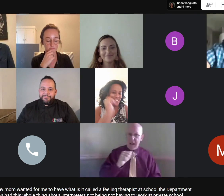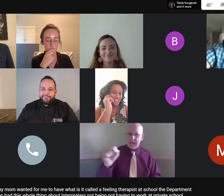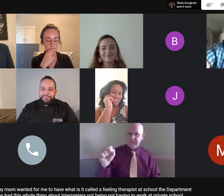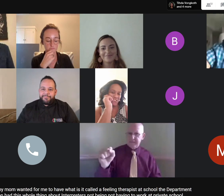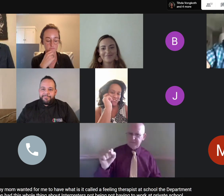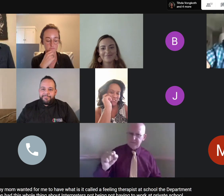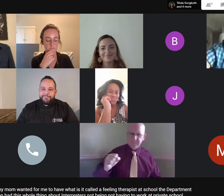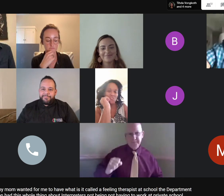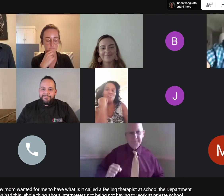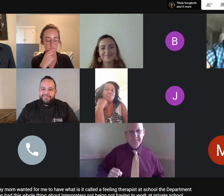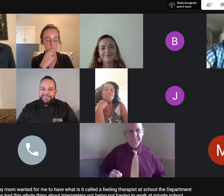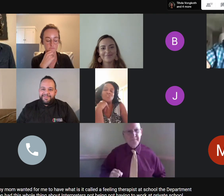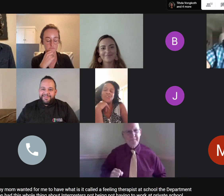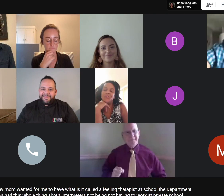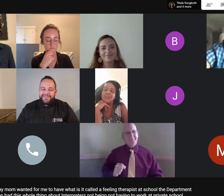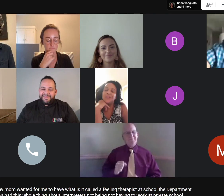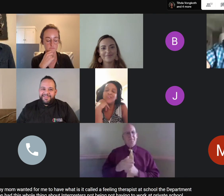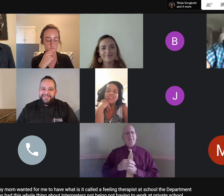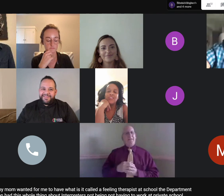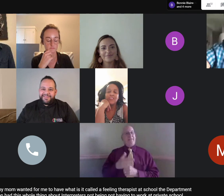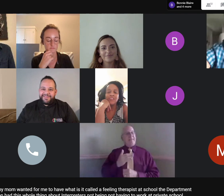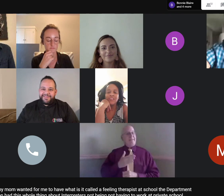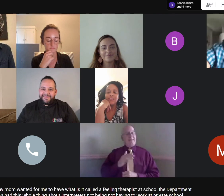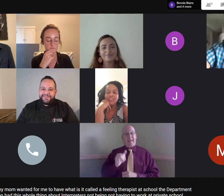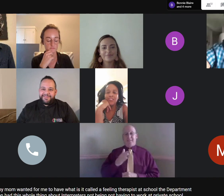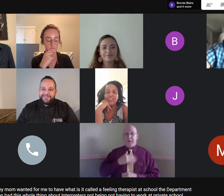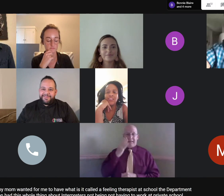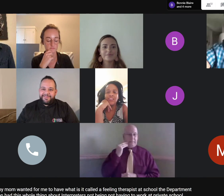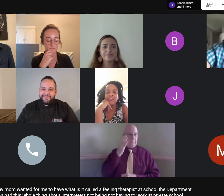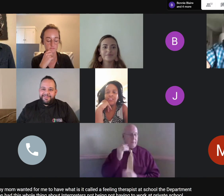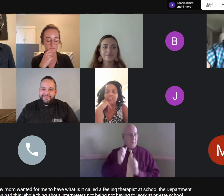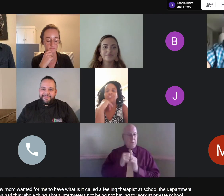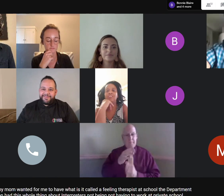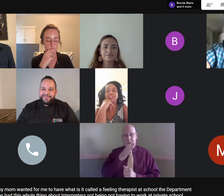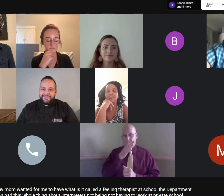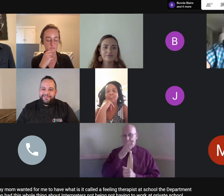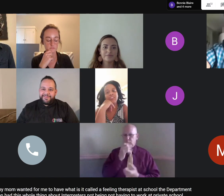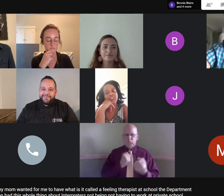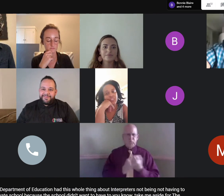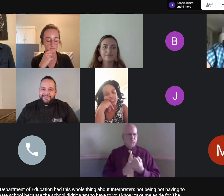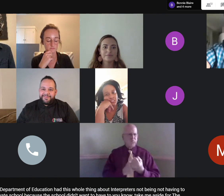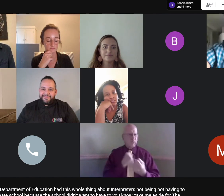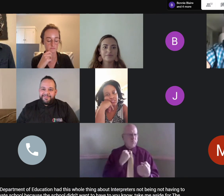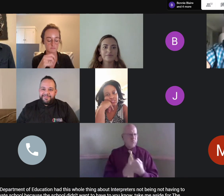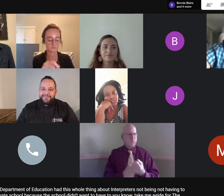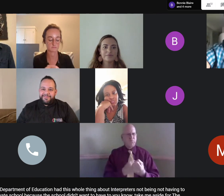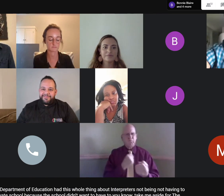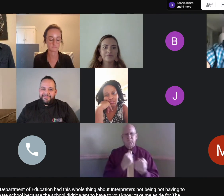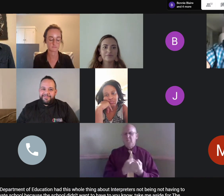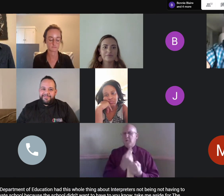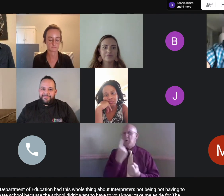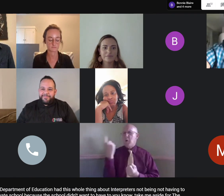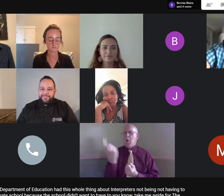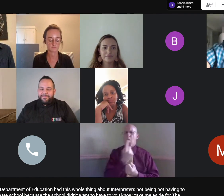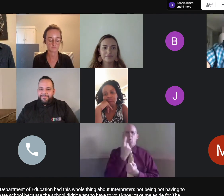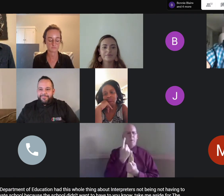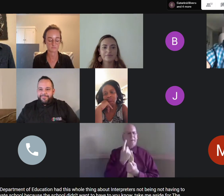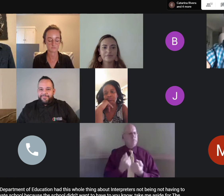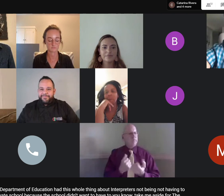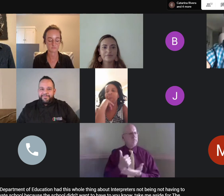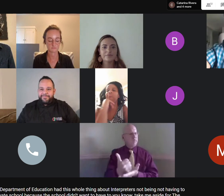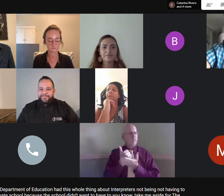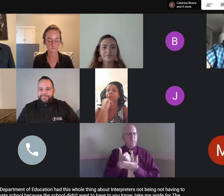that's just really the type of growth that I had with my mom. I just always had someone in my corner advocating for